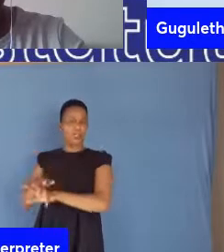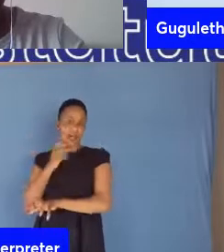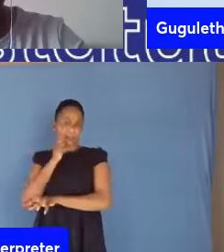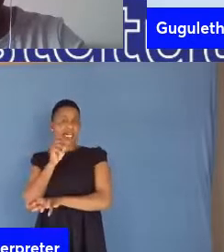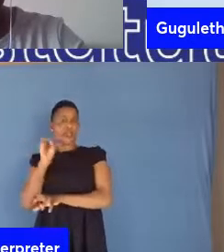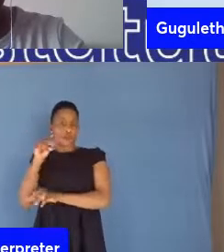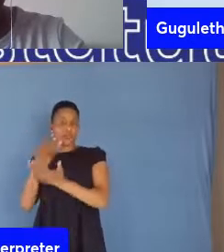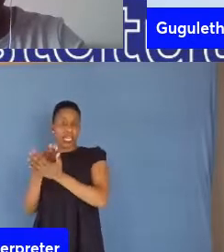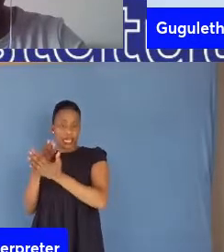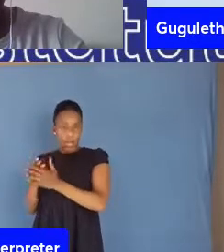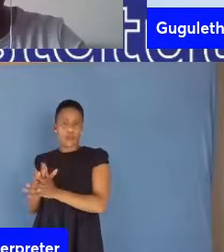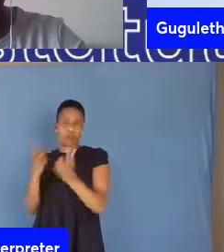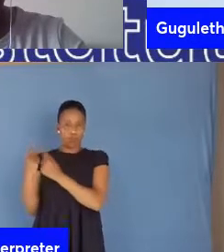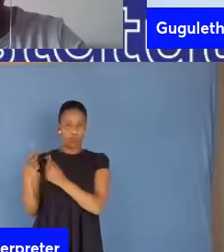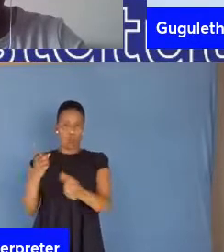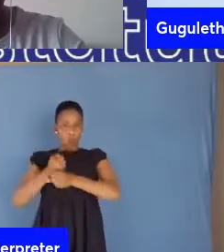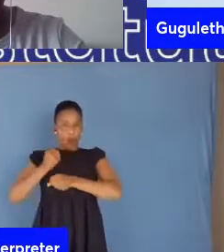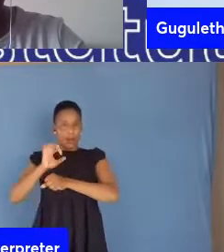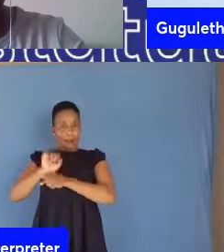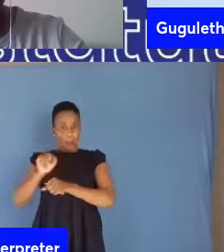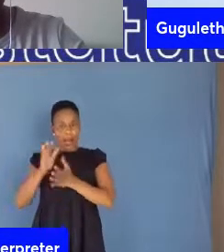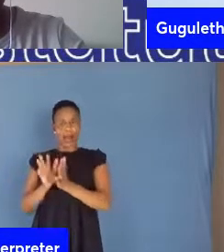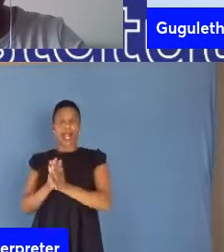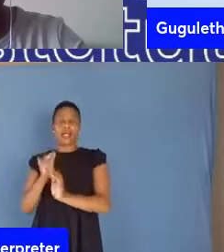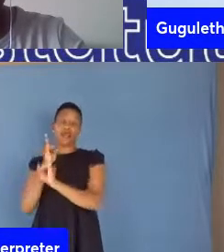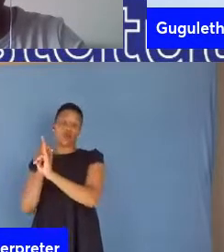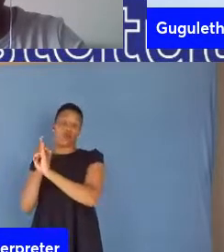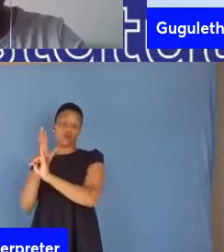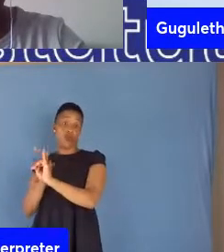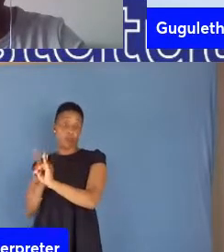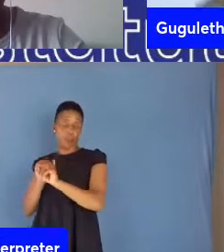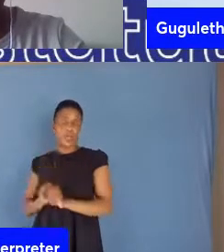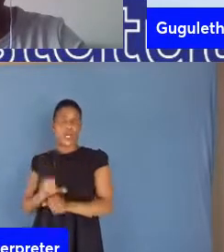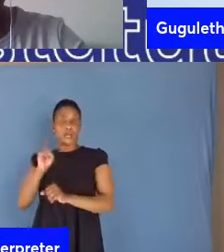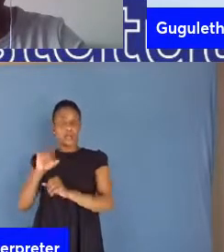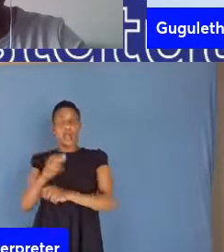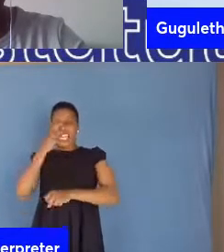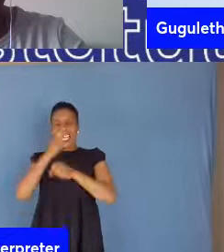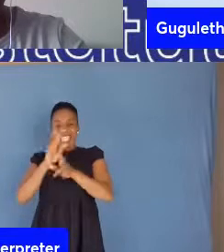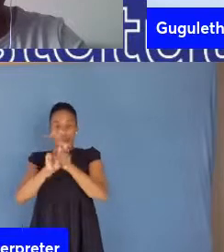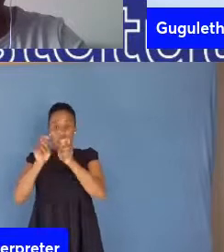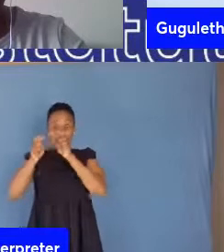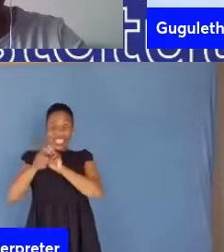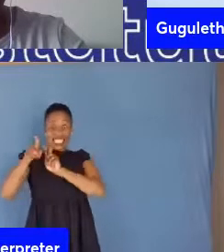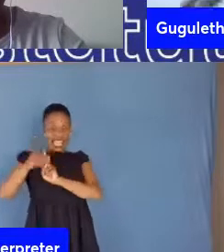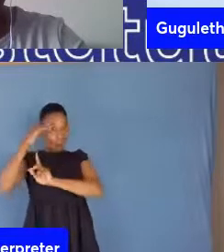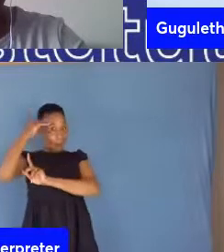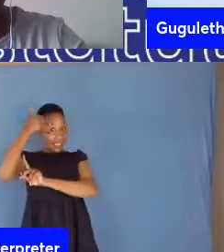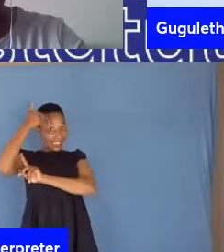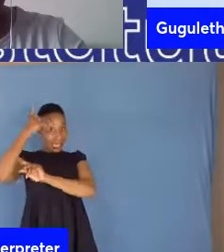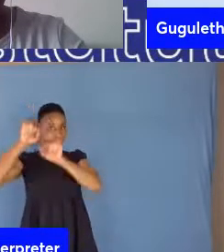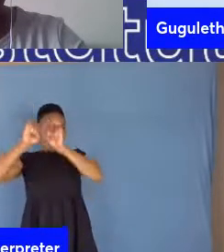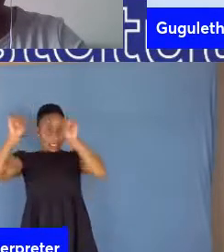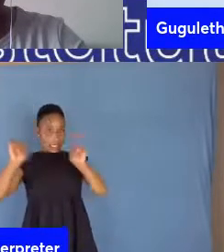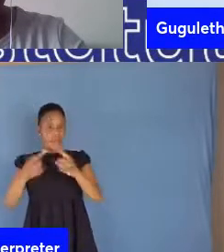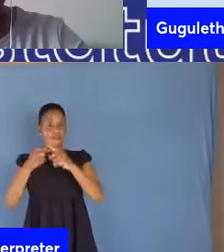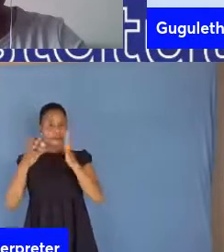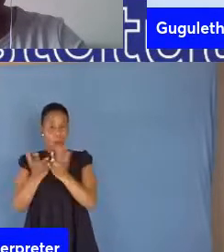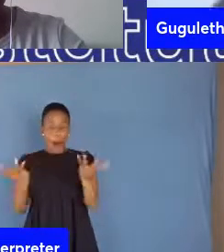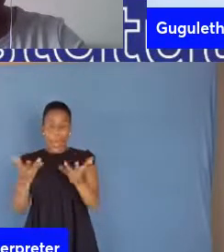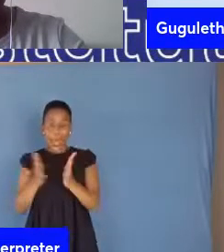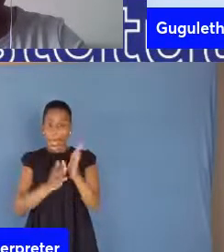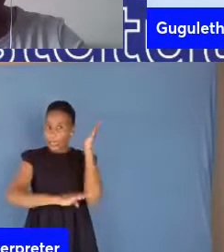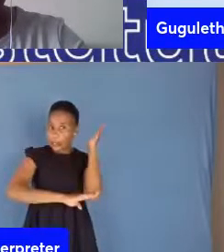carry out that institution. And so we need to change and dismantle that system from the very grassroots of it